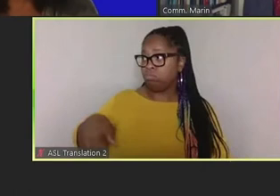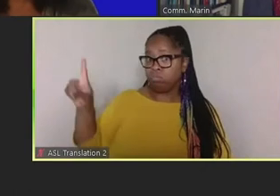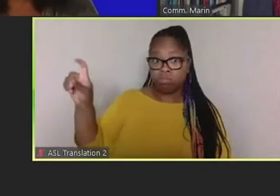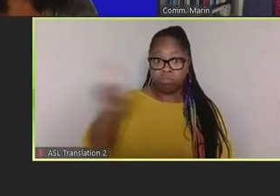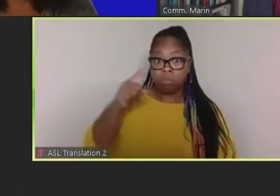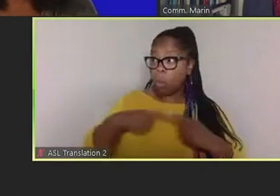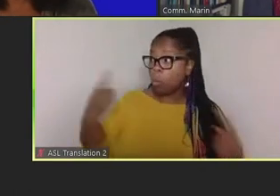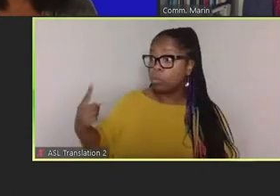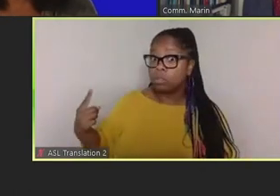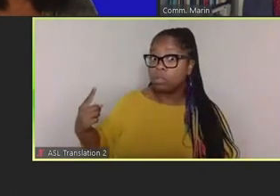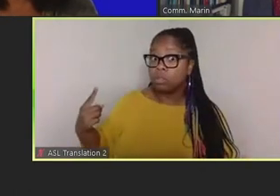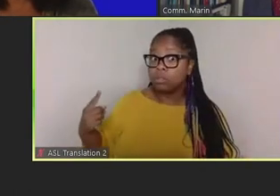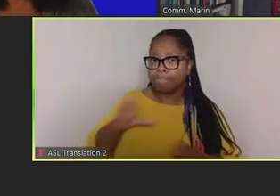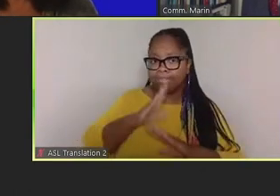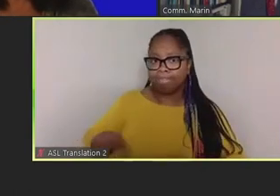Anyone opposed?